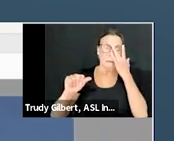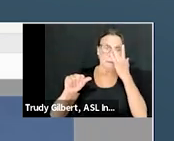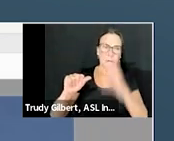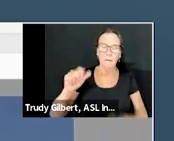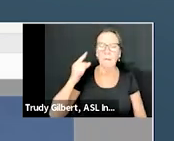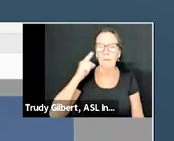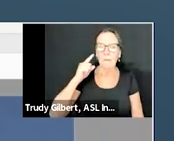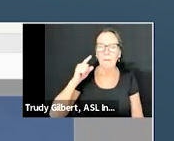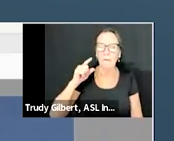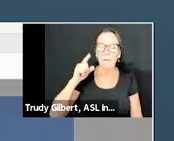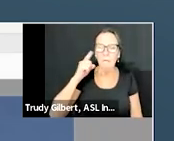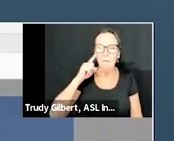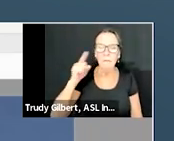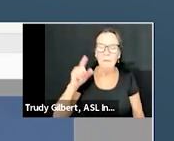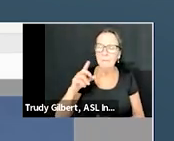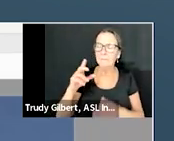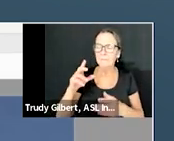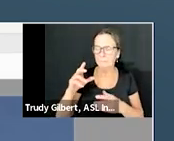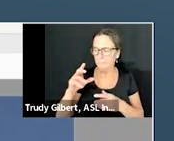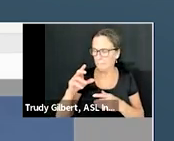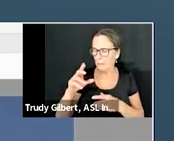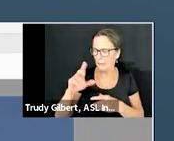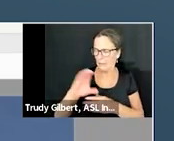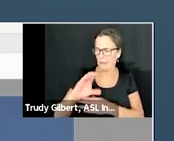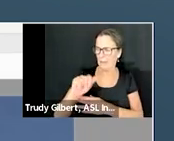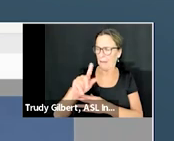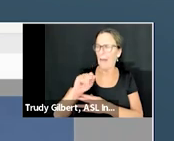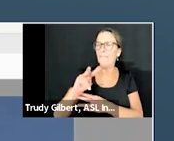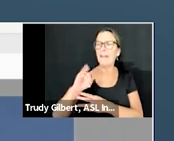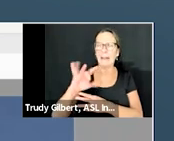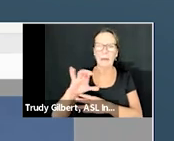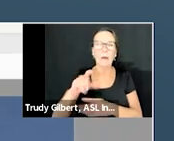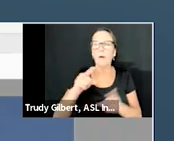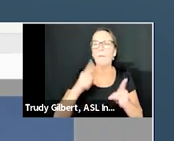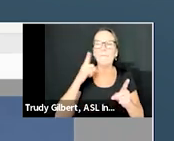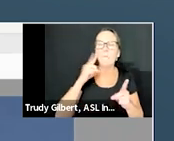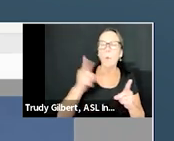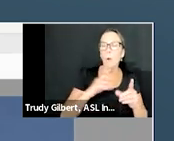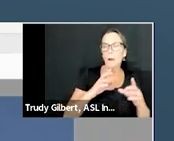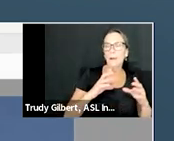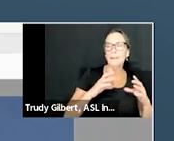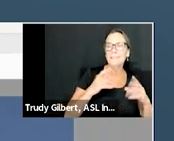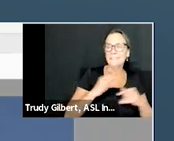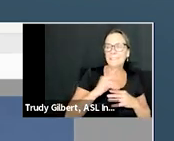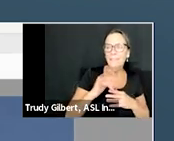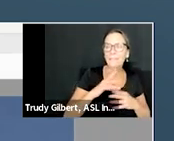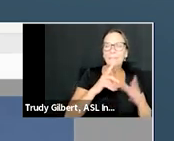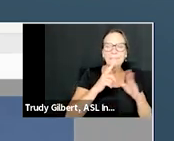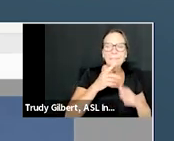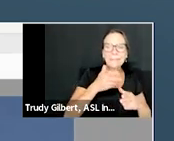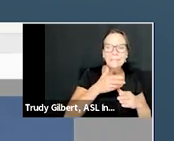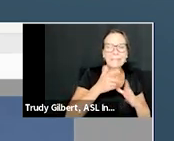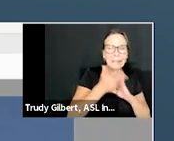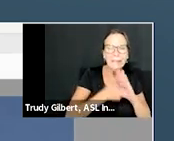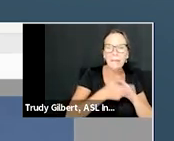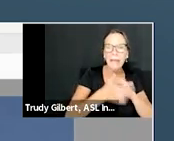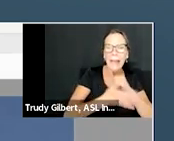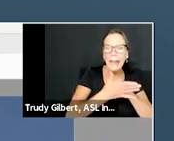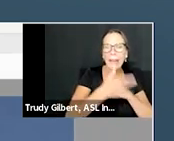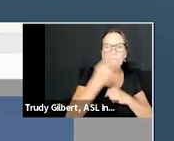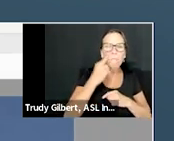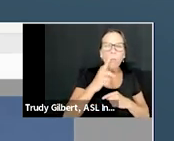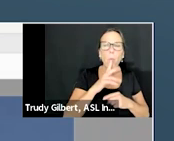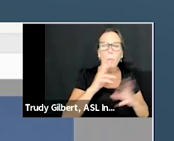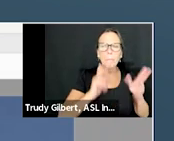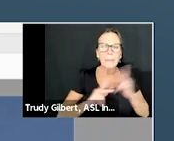And that allows us and other legal aid programs to provide legal services for people who have been a victim of a